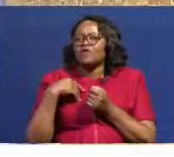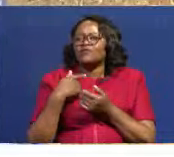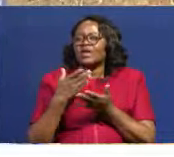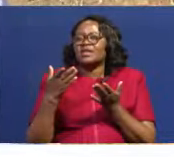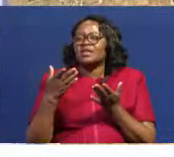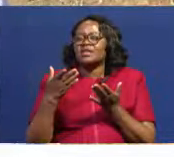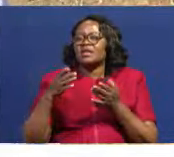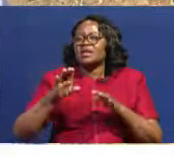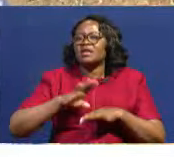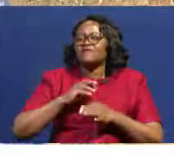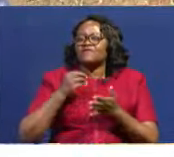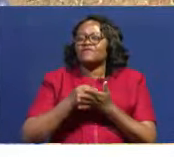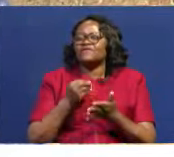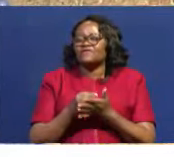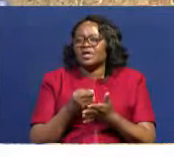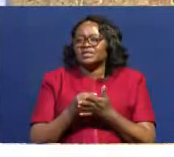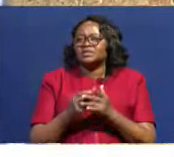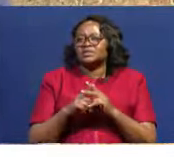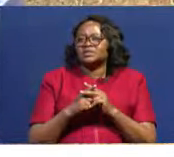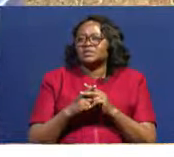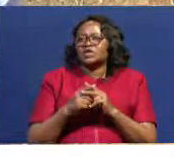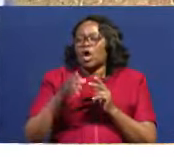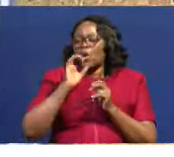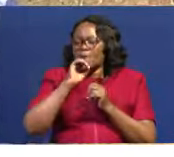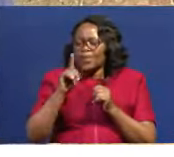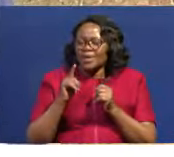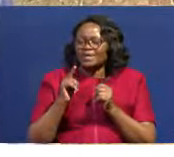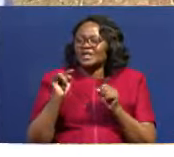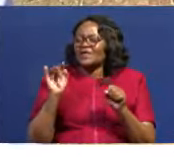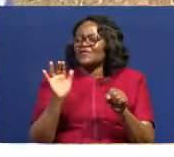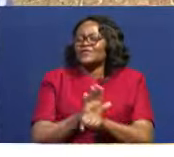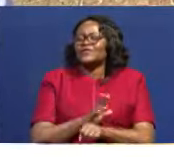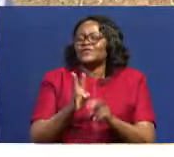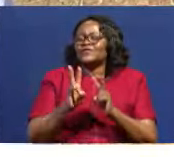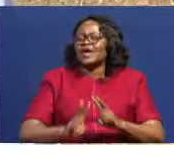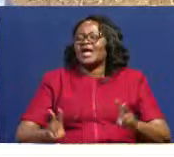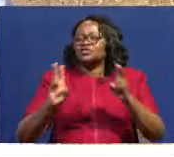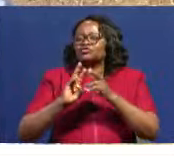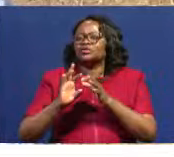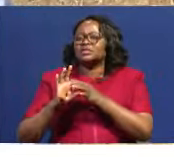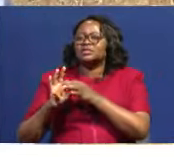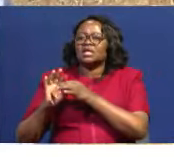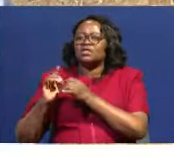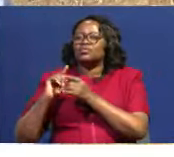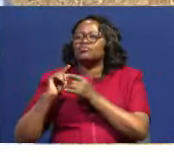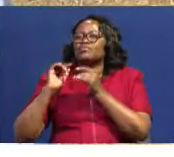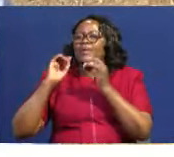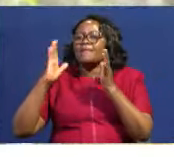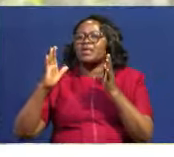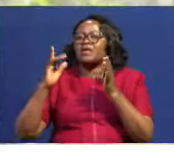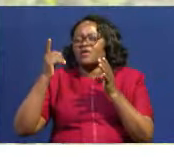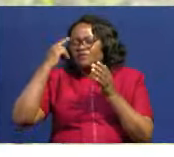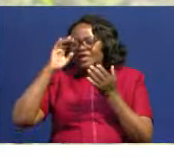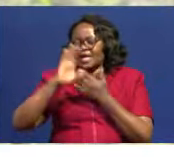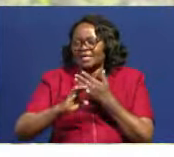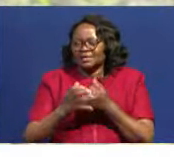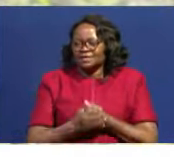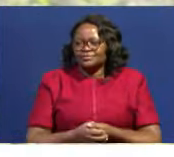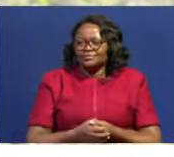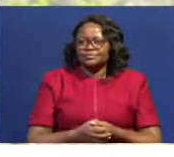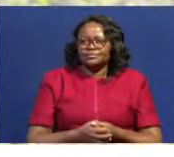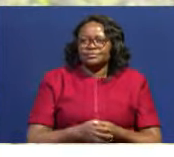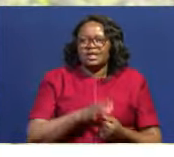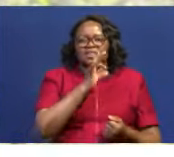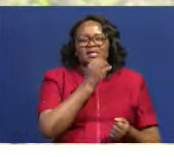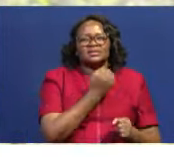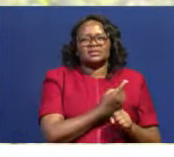sufficient funds for starting off the irrigation. Yeah. So that's it's a whole value chain, and this will be a game changer for the country. Yeah. Thank you, Piers. Just in 30